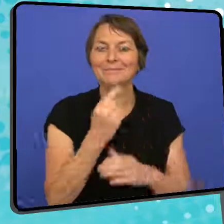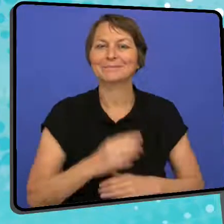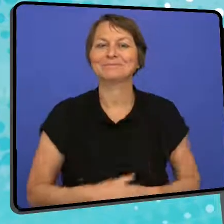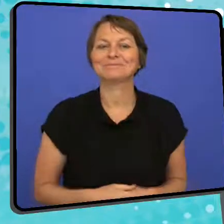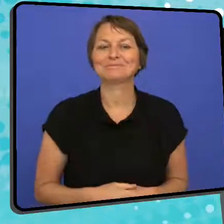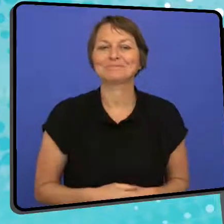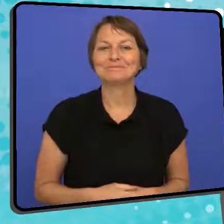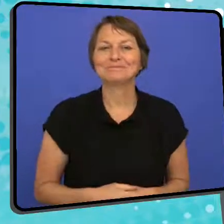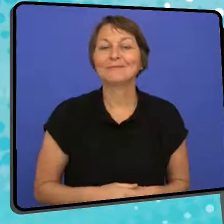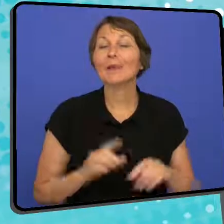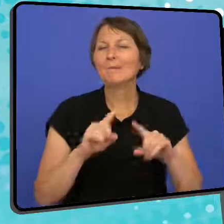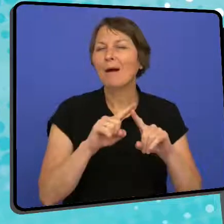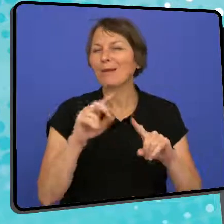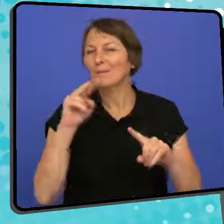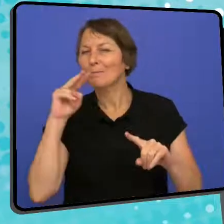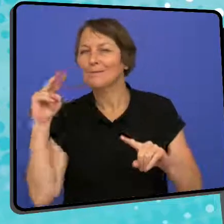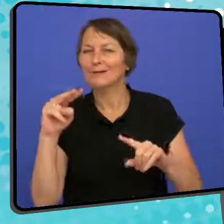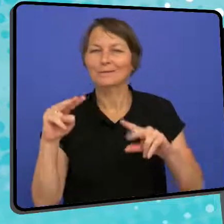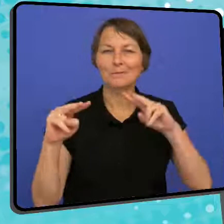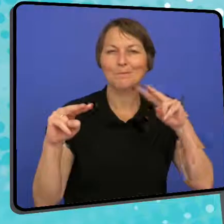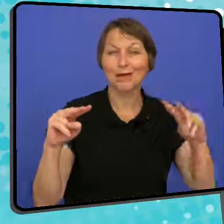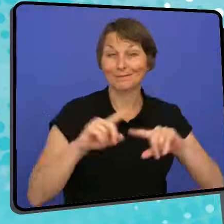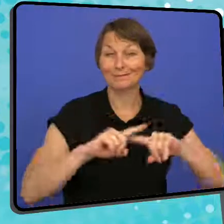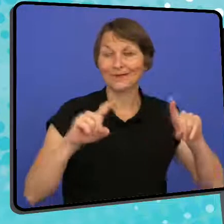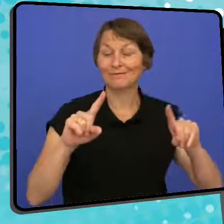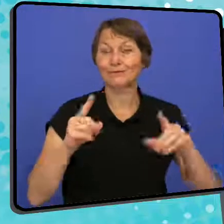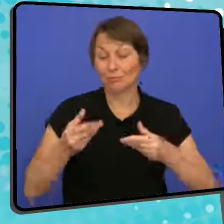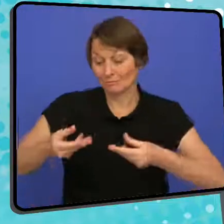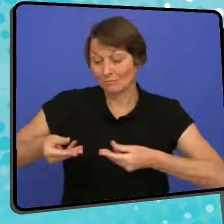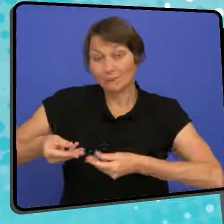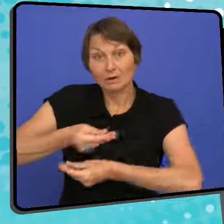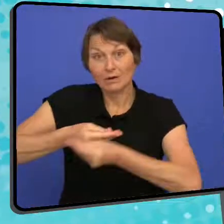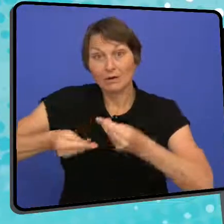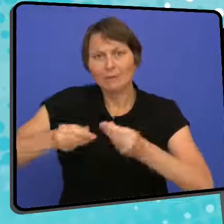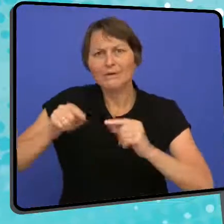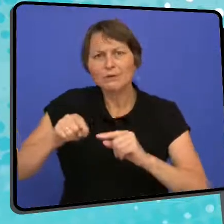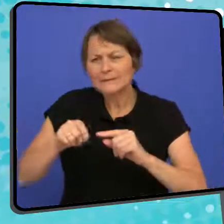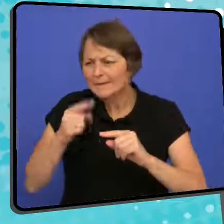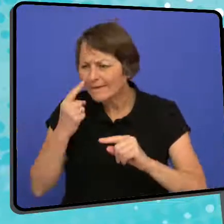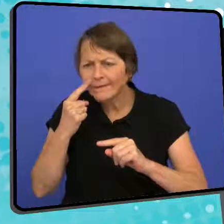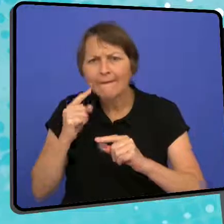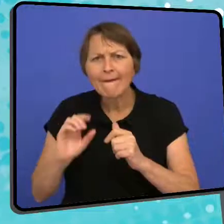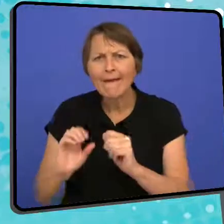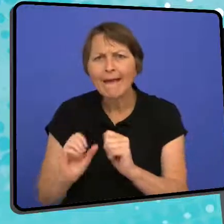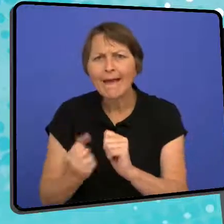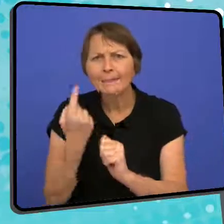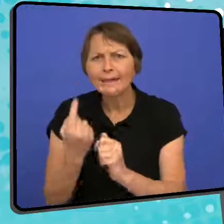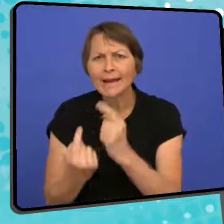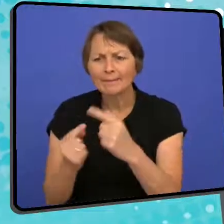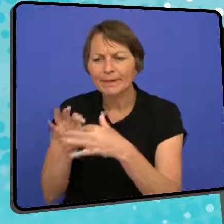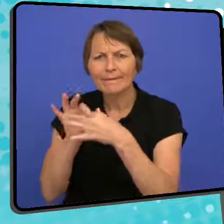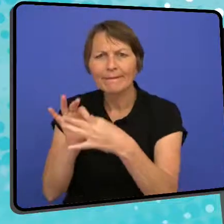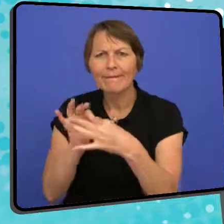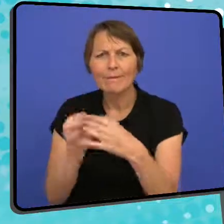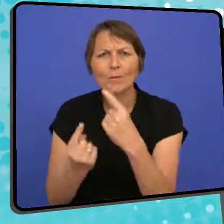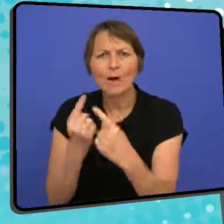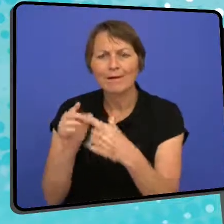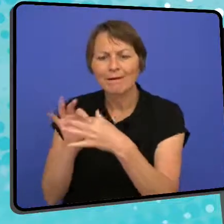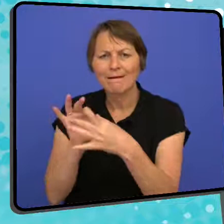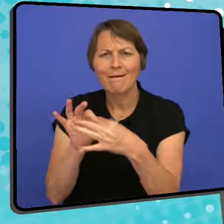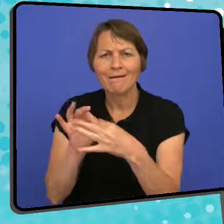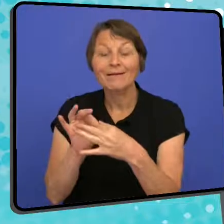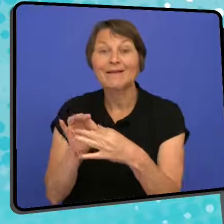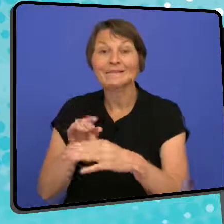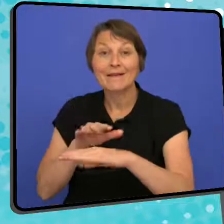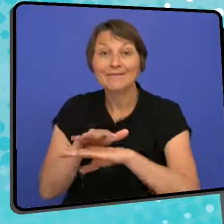So in economics, you more try to find causal relationships. So what's the impact of this on that? Whereas afterwards,